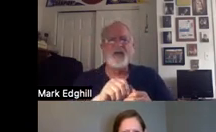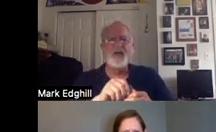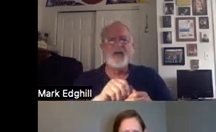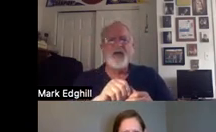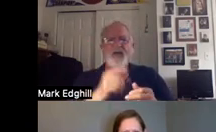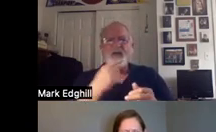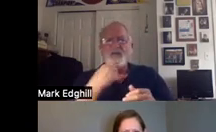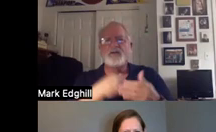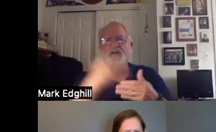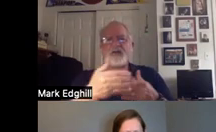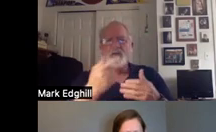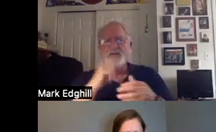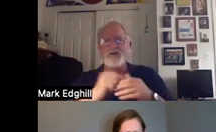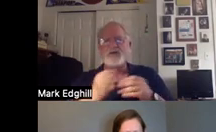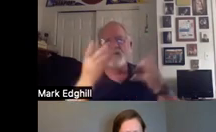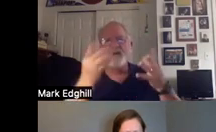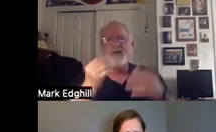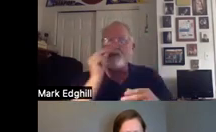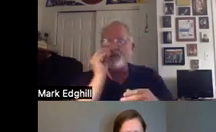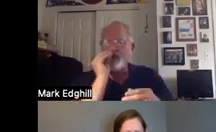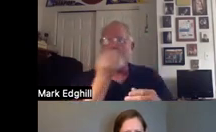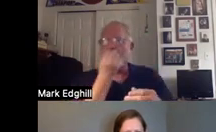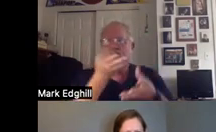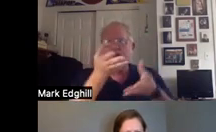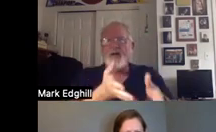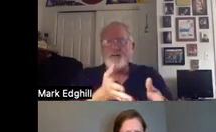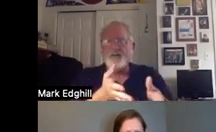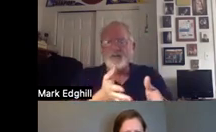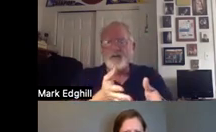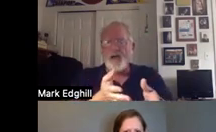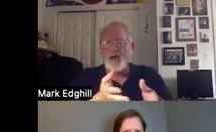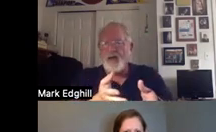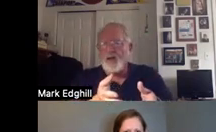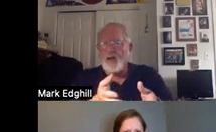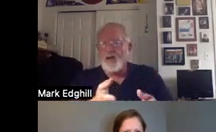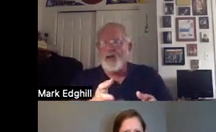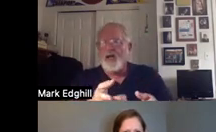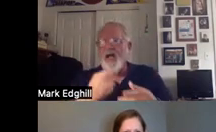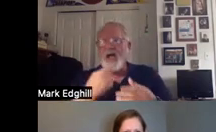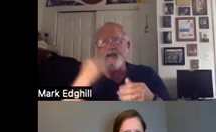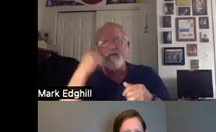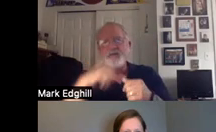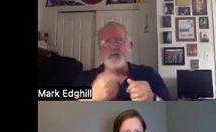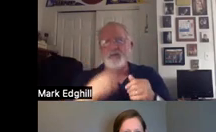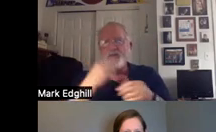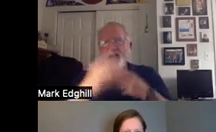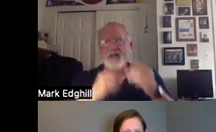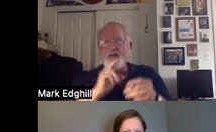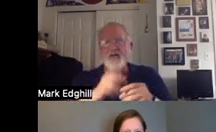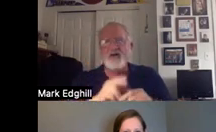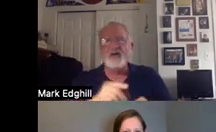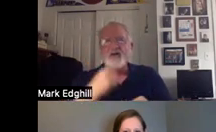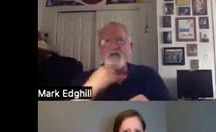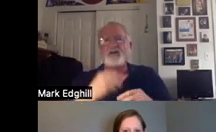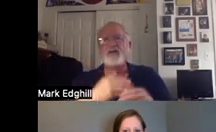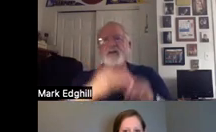before. I thought, okay. So the next one there shows how many flowers. I can't remember what kind they